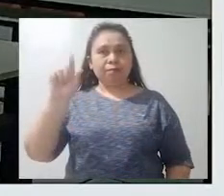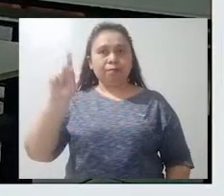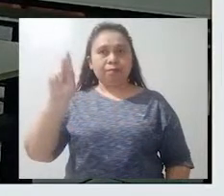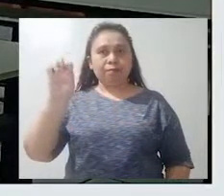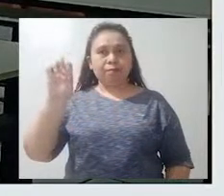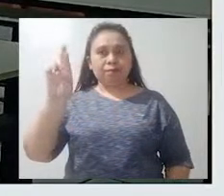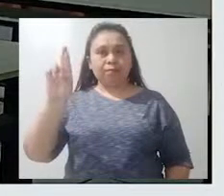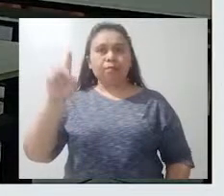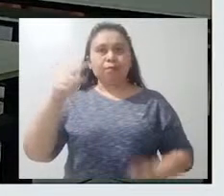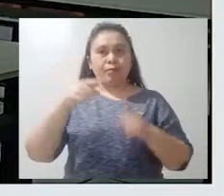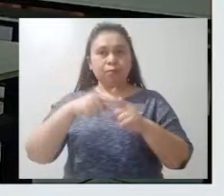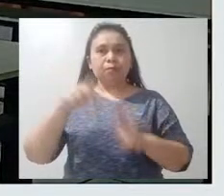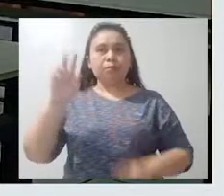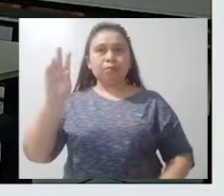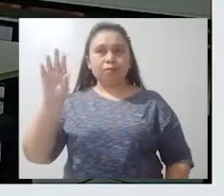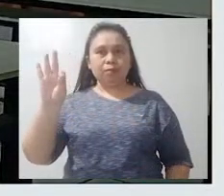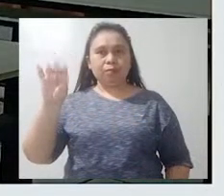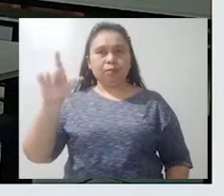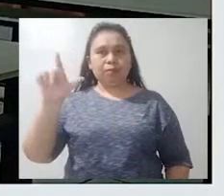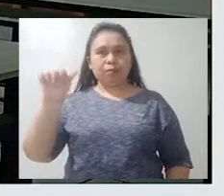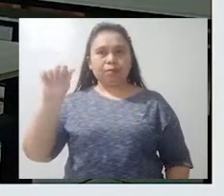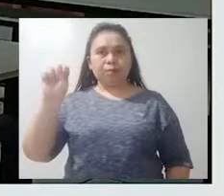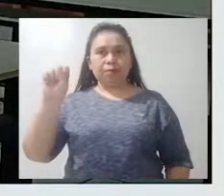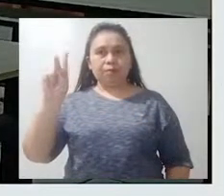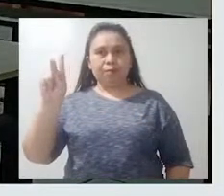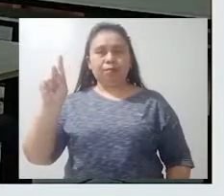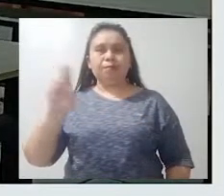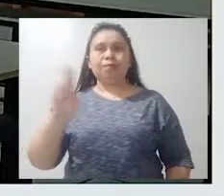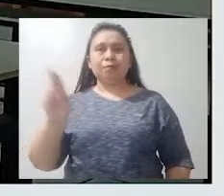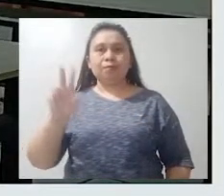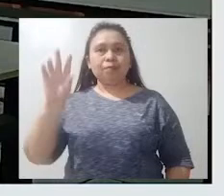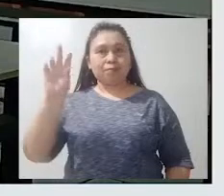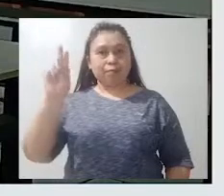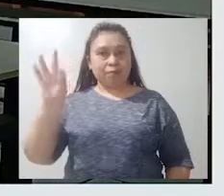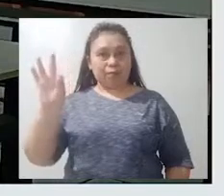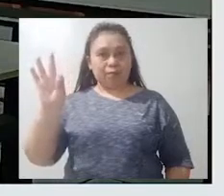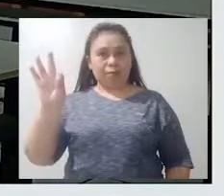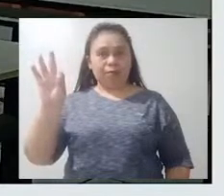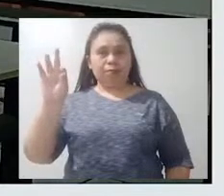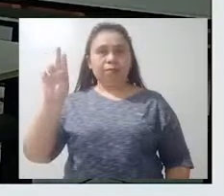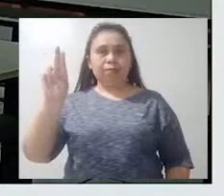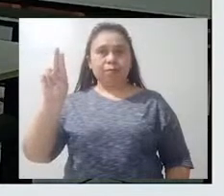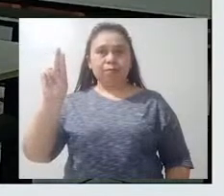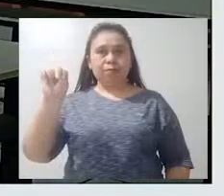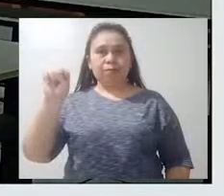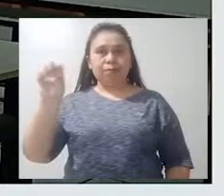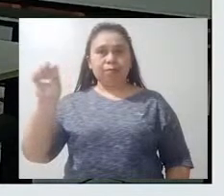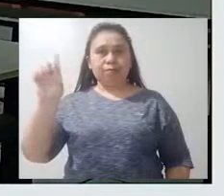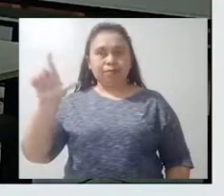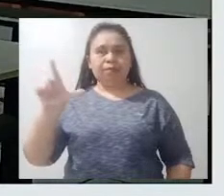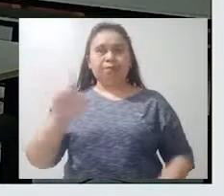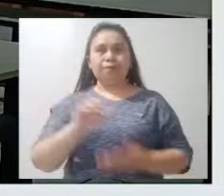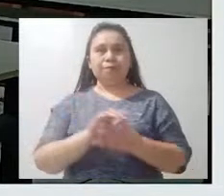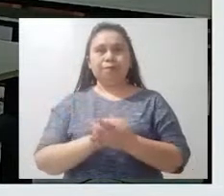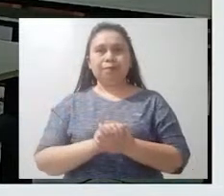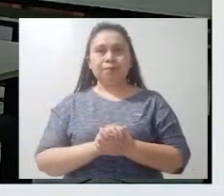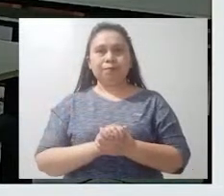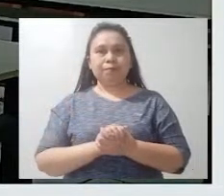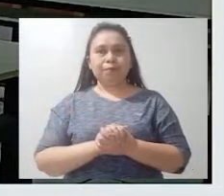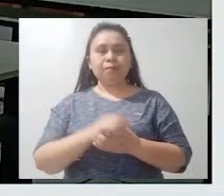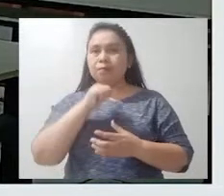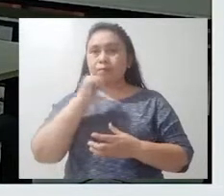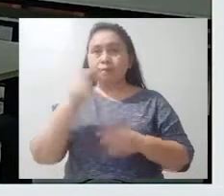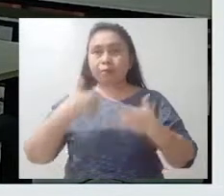beaker to an Erlenmeyer flask using a funnel. Make sure that you do this carefully,